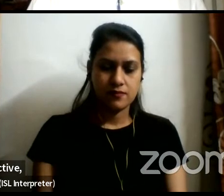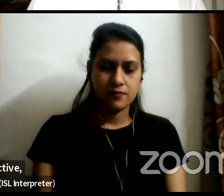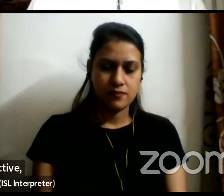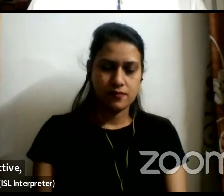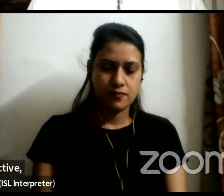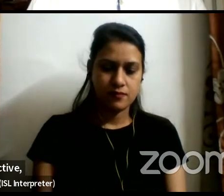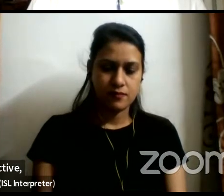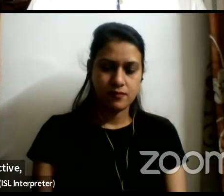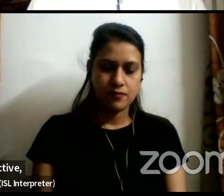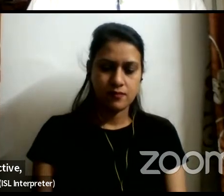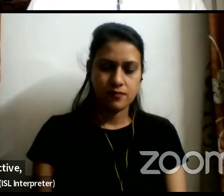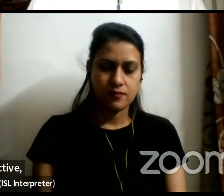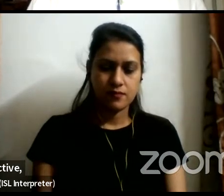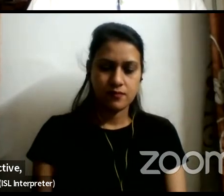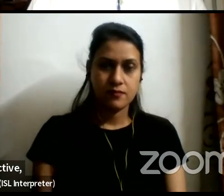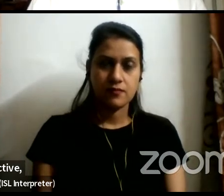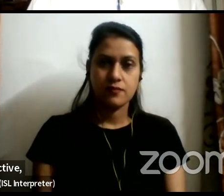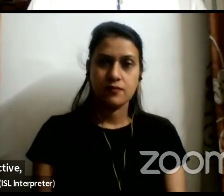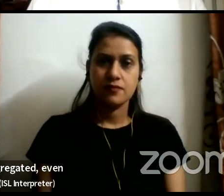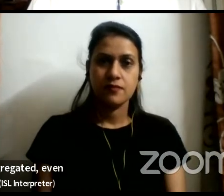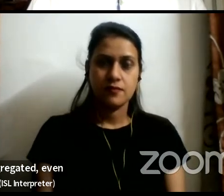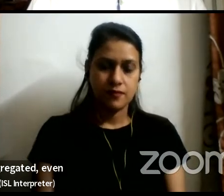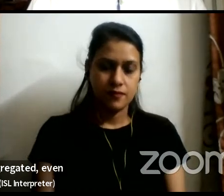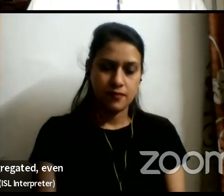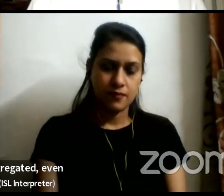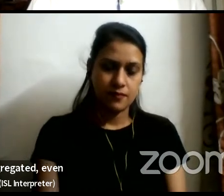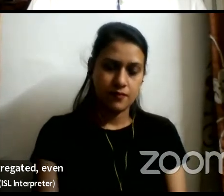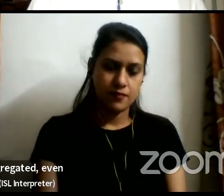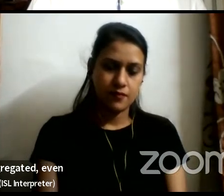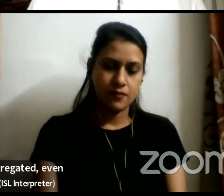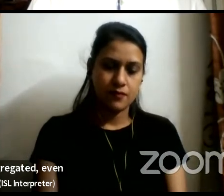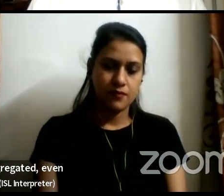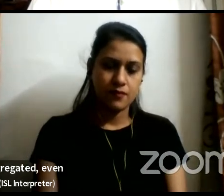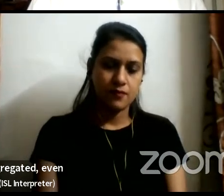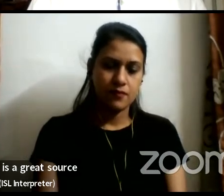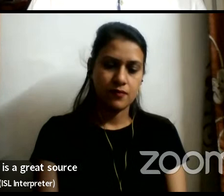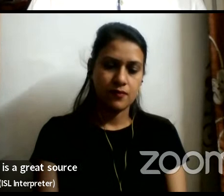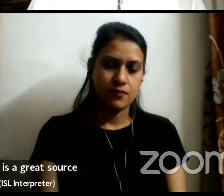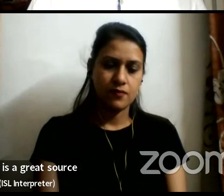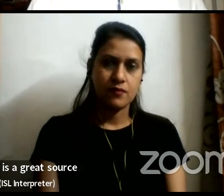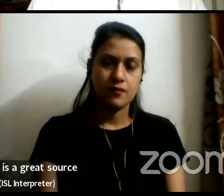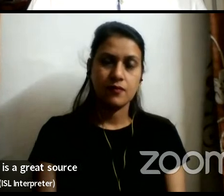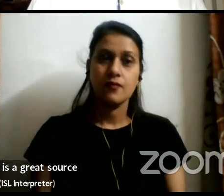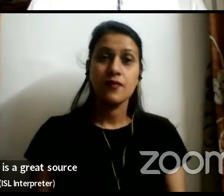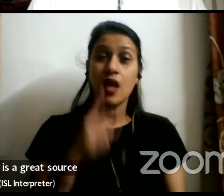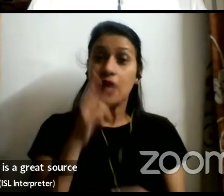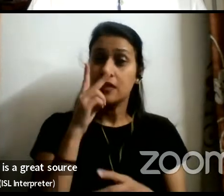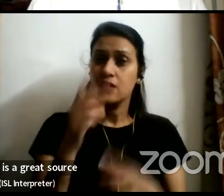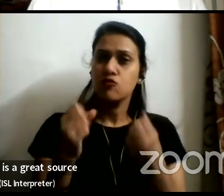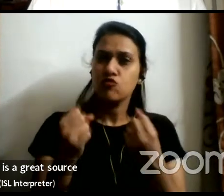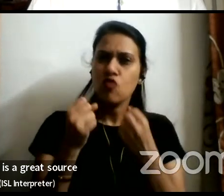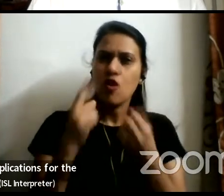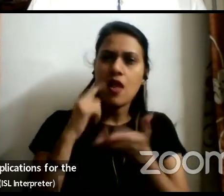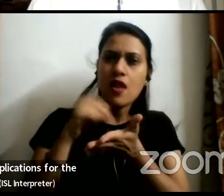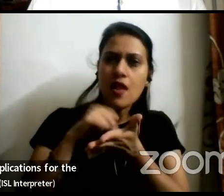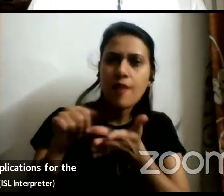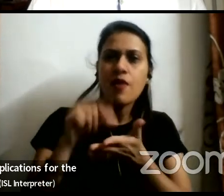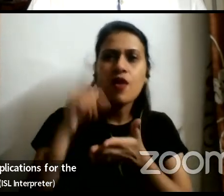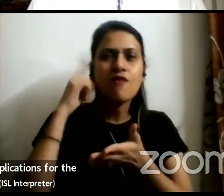anonymized data that is a great source of power. And can have very strong implications for the future of the region,